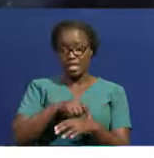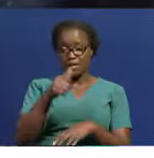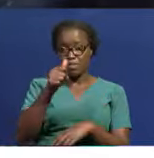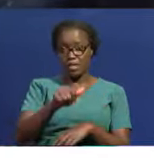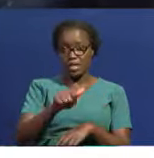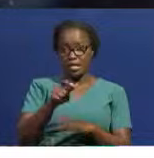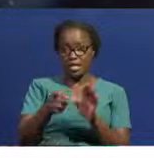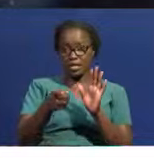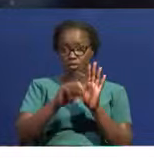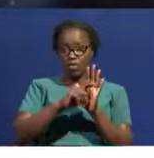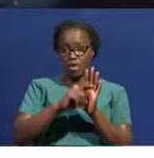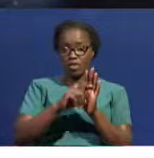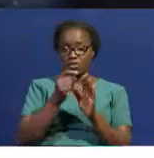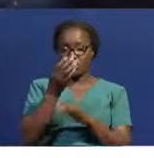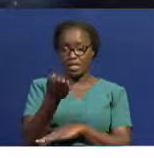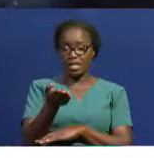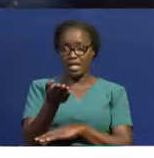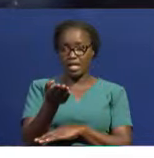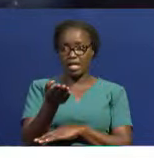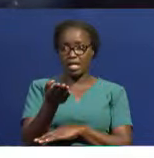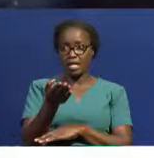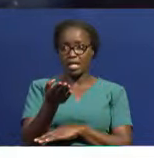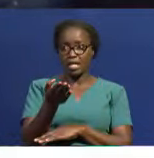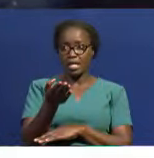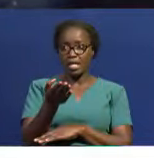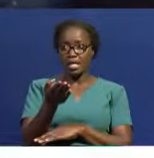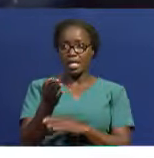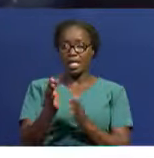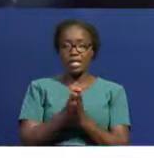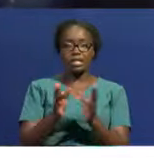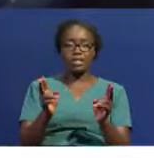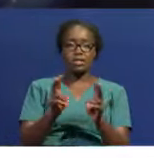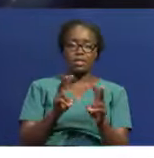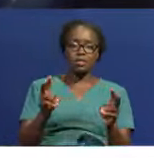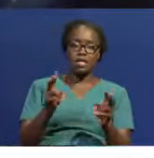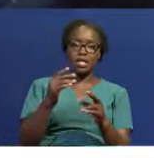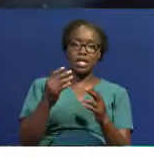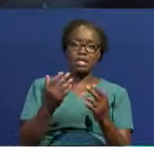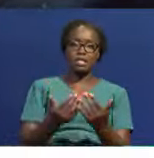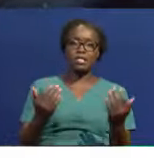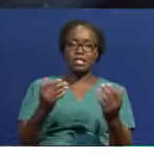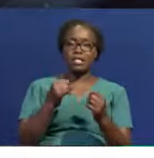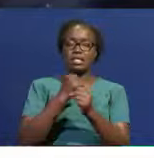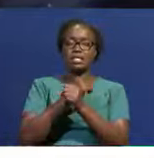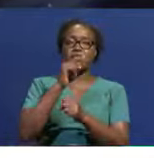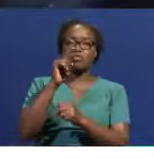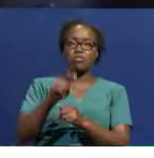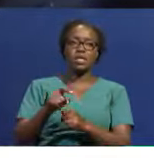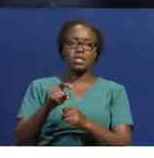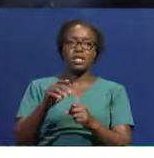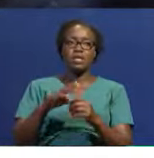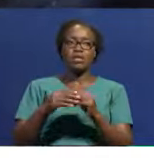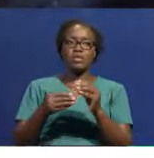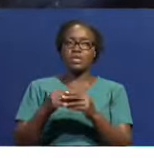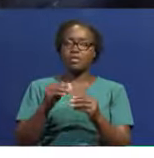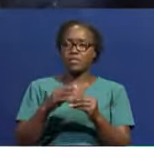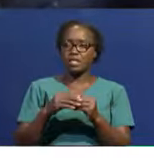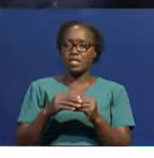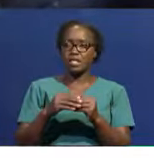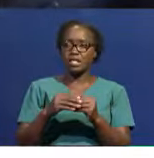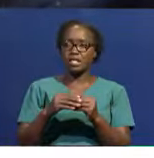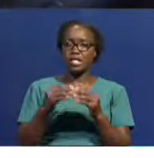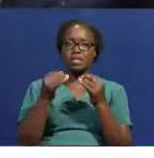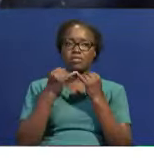they are required to be at station. We must secure our schools. Our children must be safe. We have created